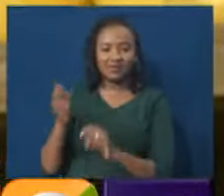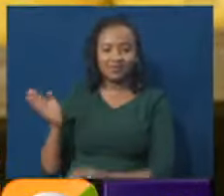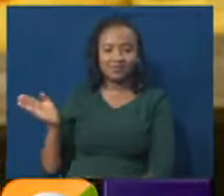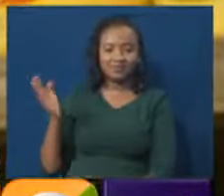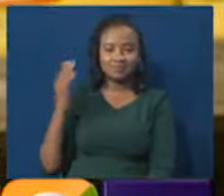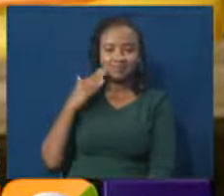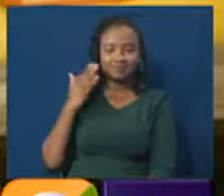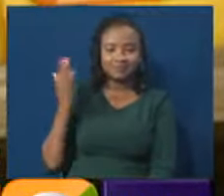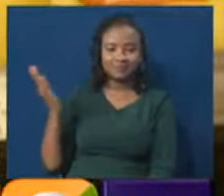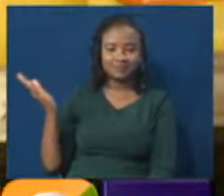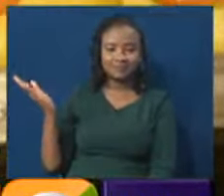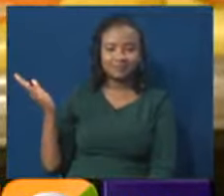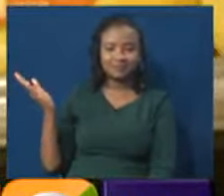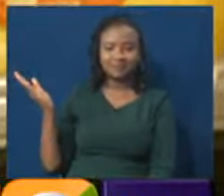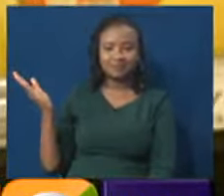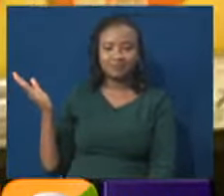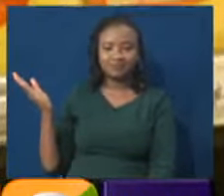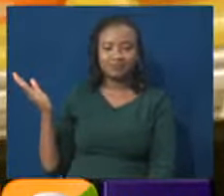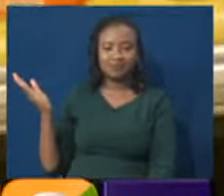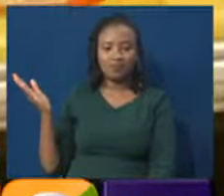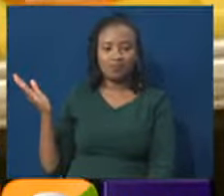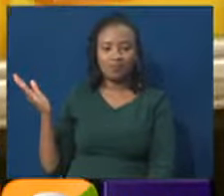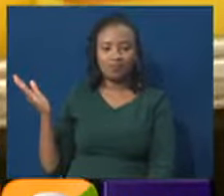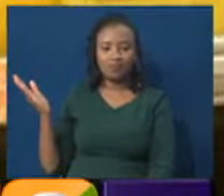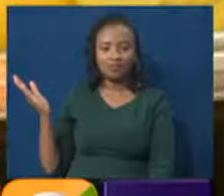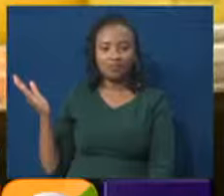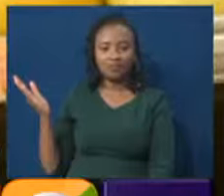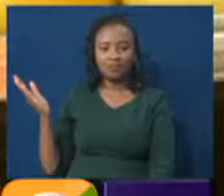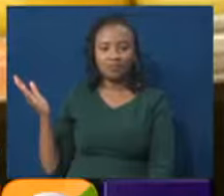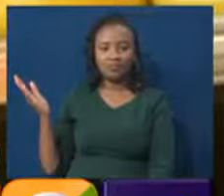is Salit oil, cooking oil, this is going at